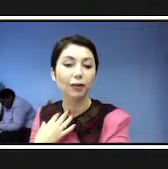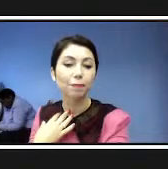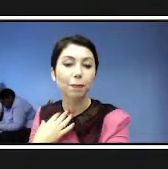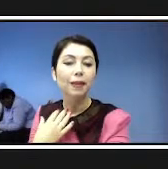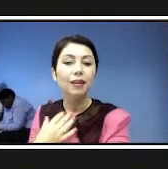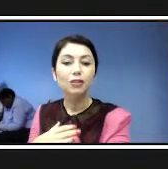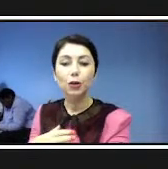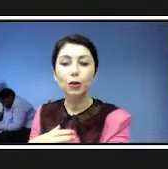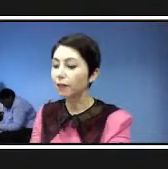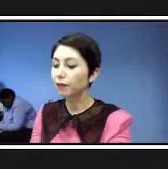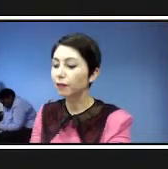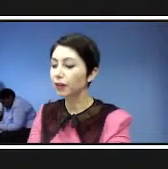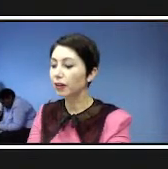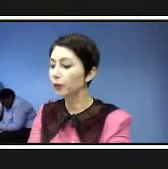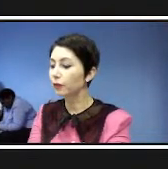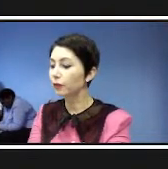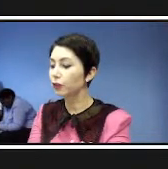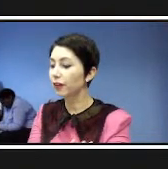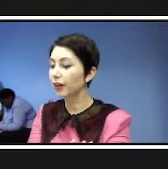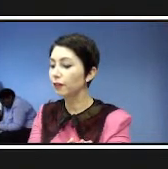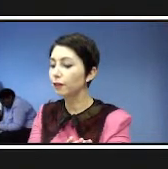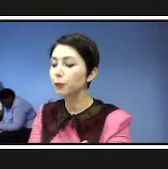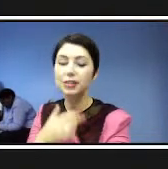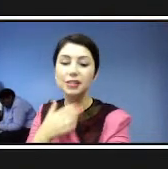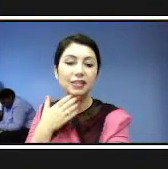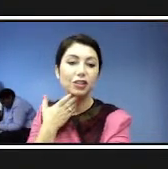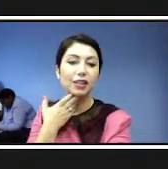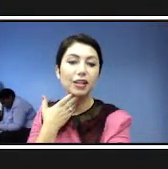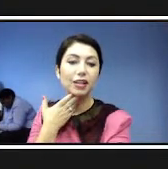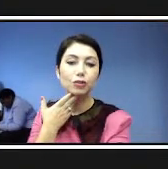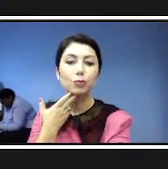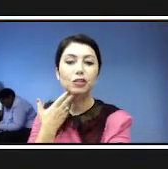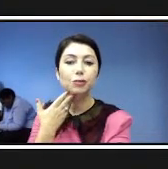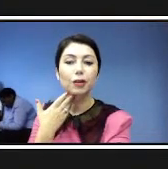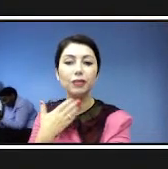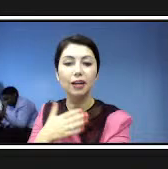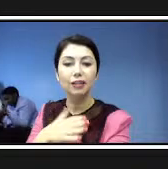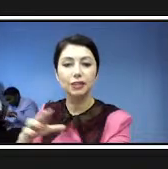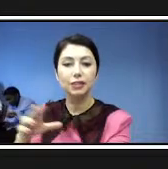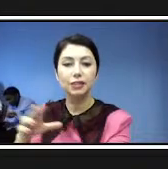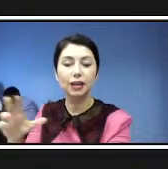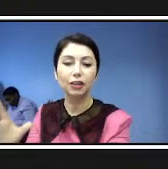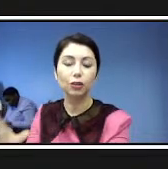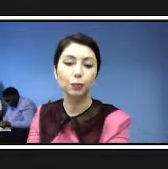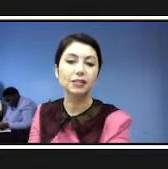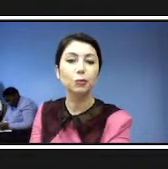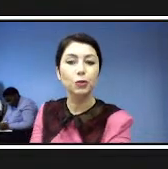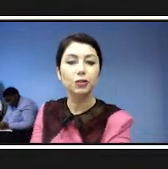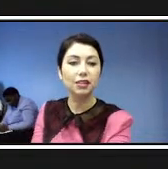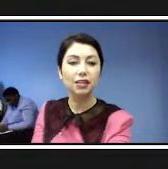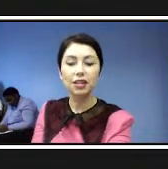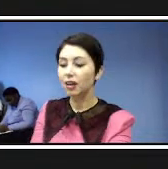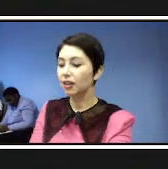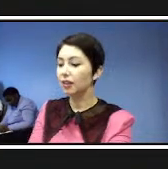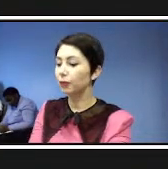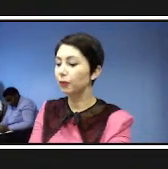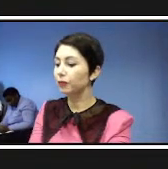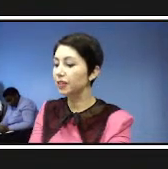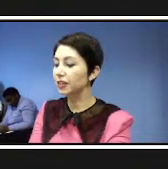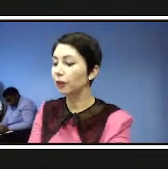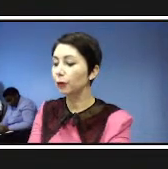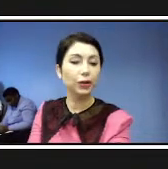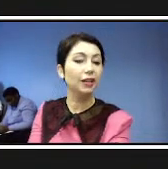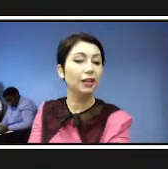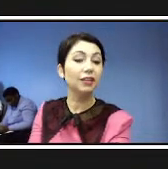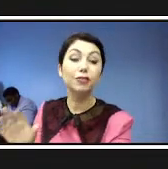collar? So you've had a full presentation. Thank you so much about the LGBTIQ plus community. We've taken